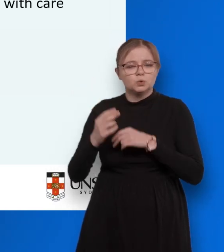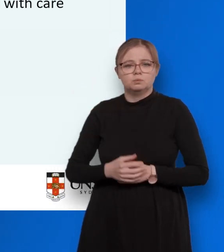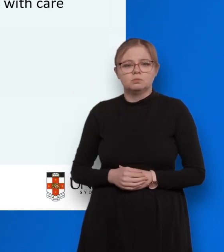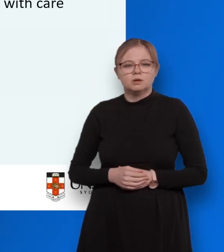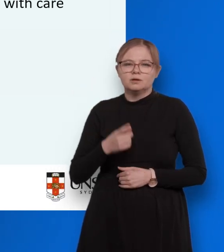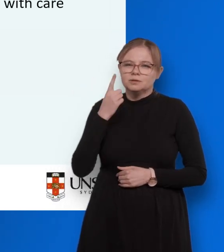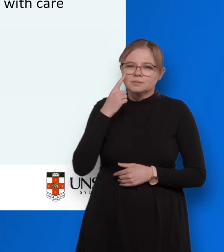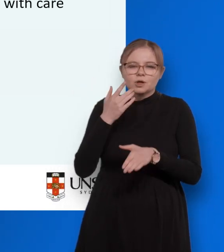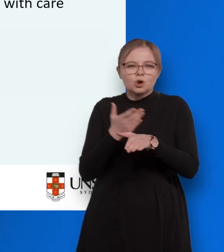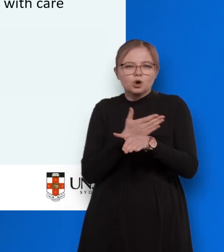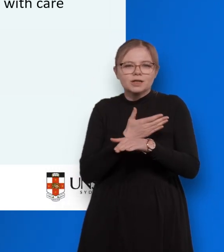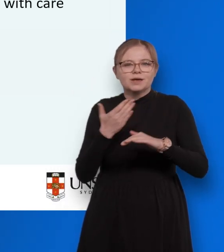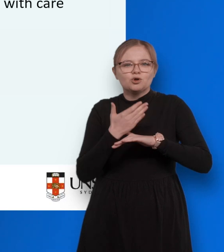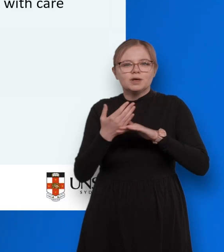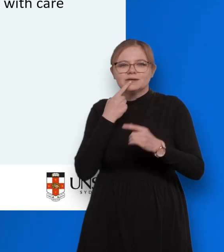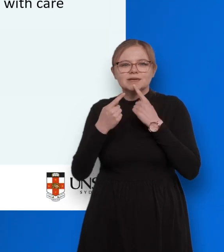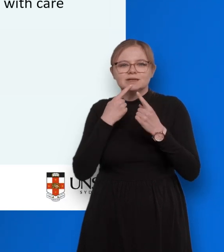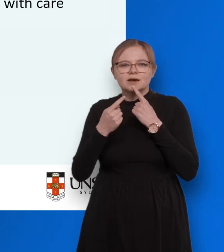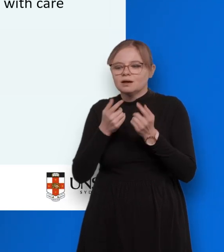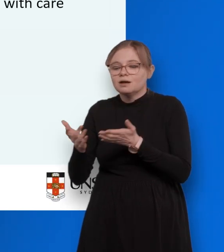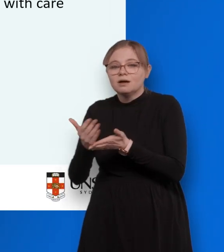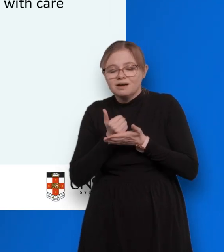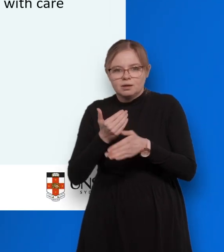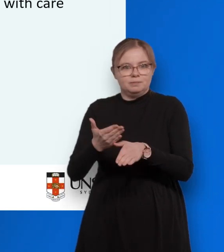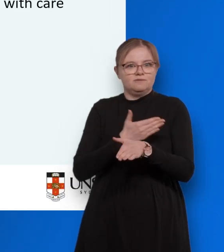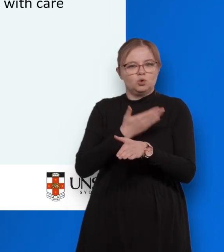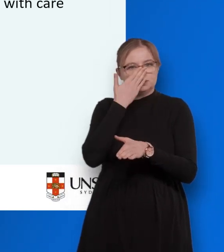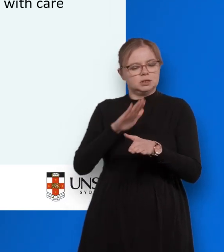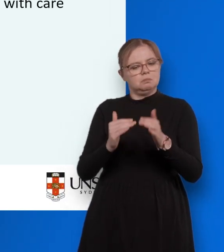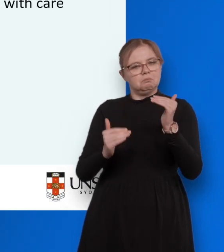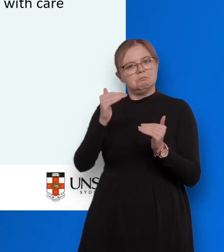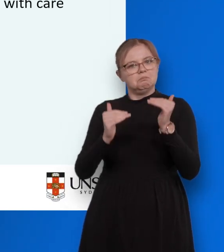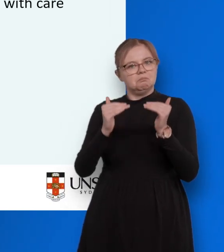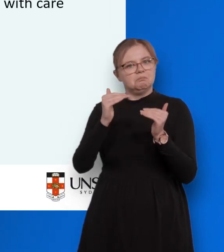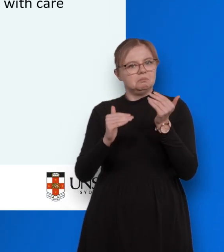early career data, what looked like equity at the beginning, kind of